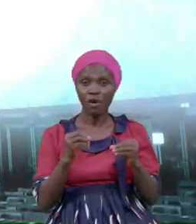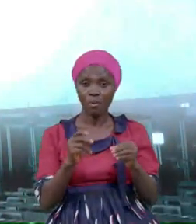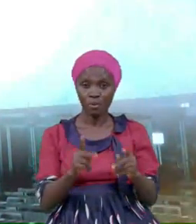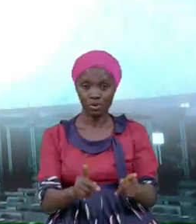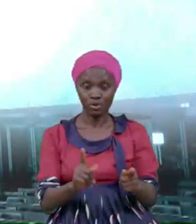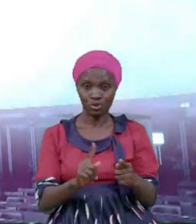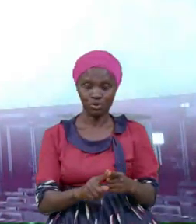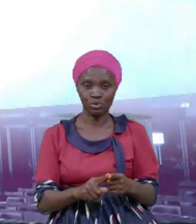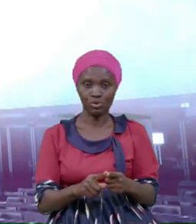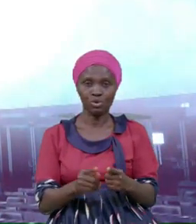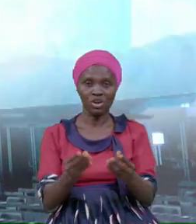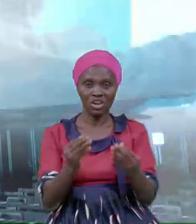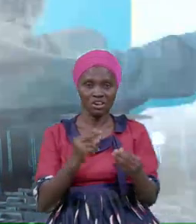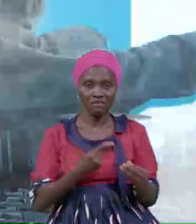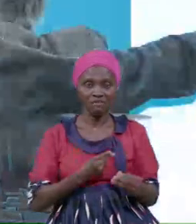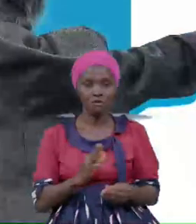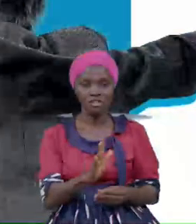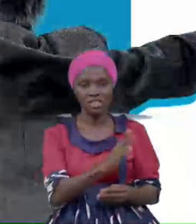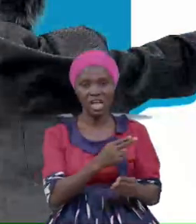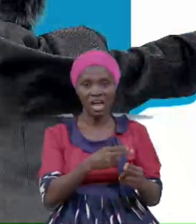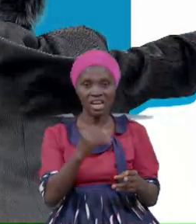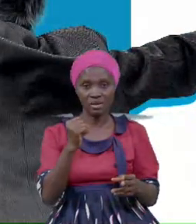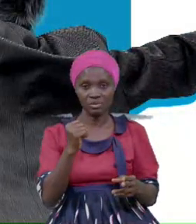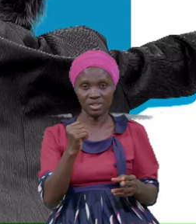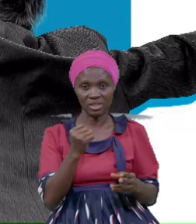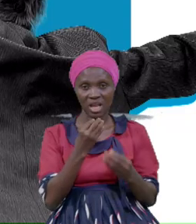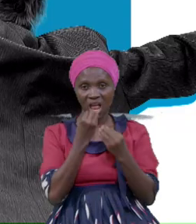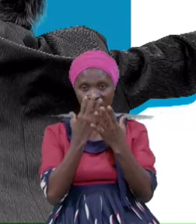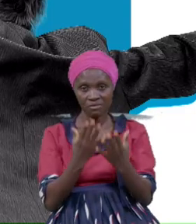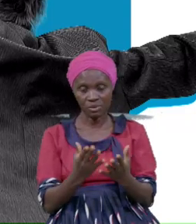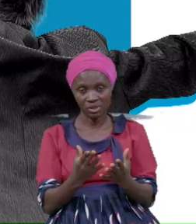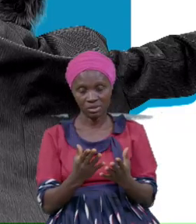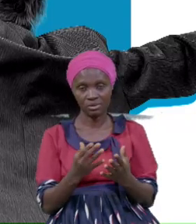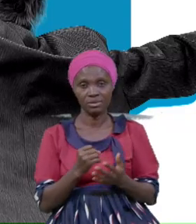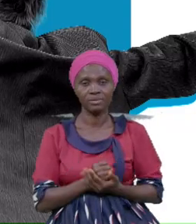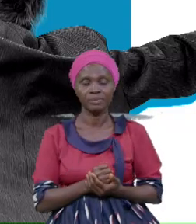us their names, their particulars.